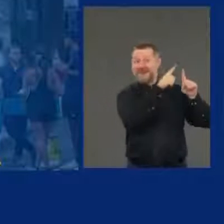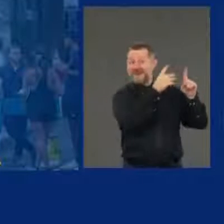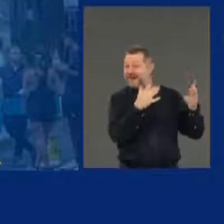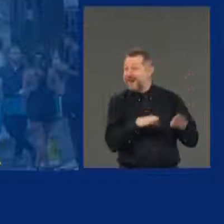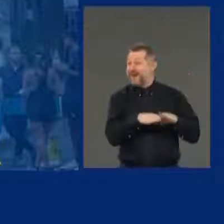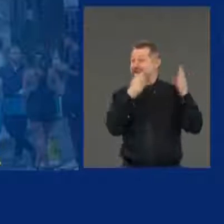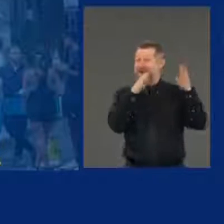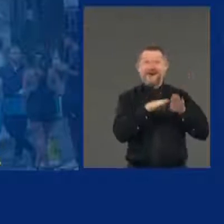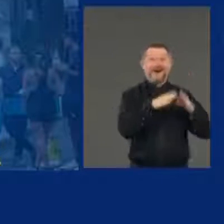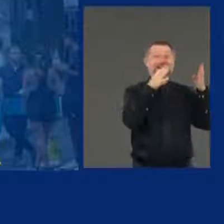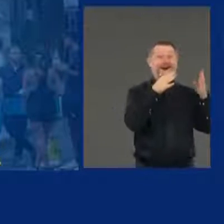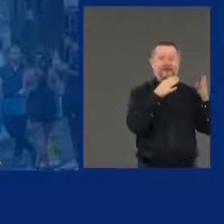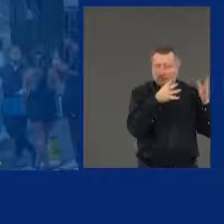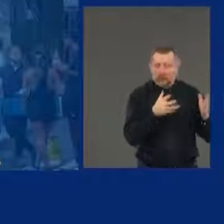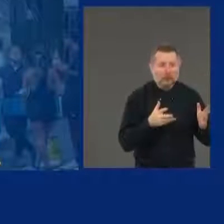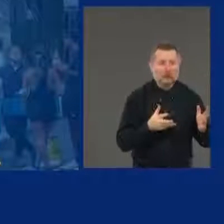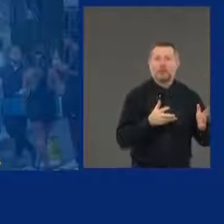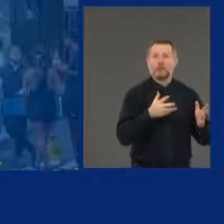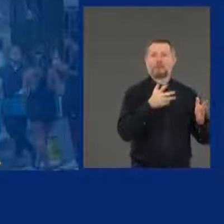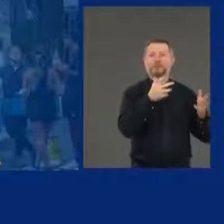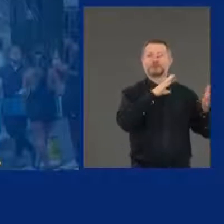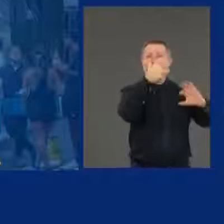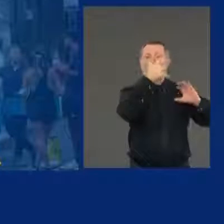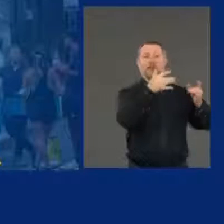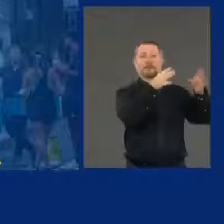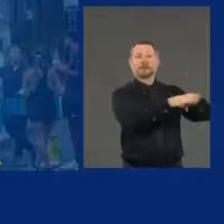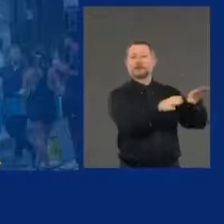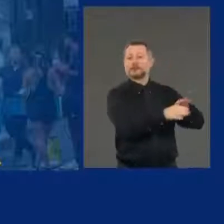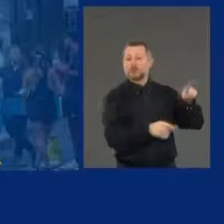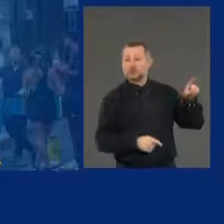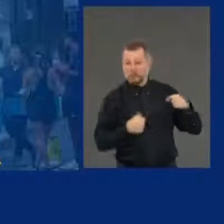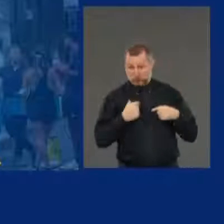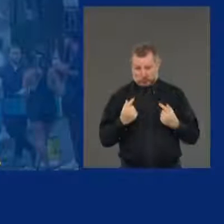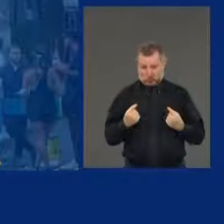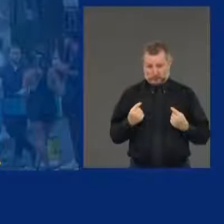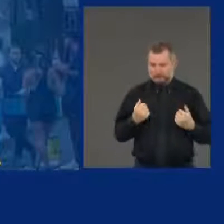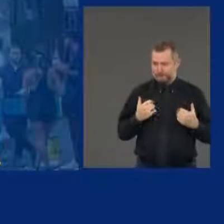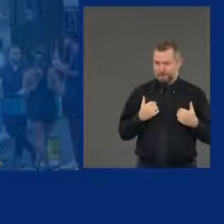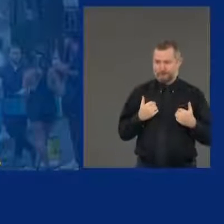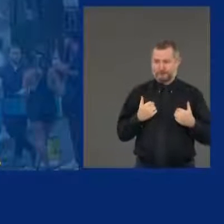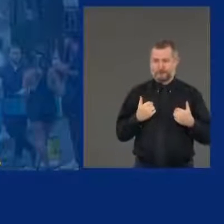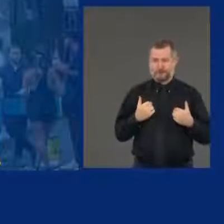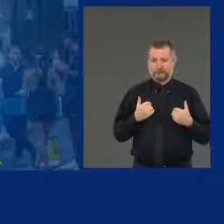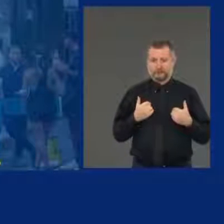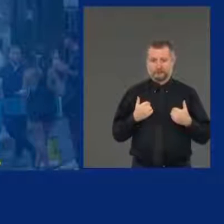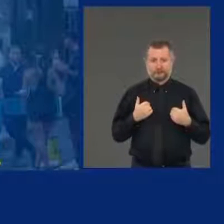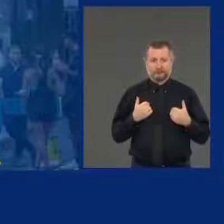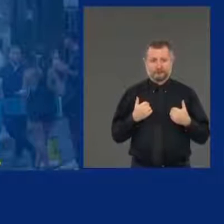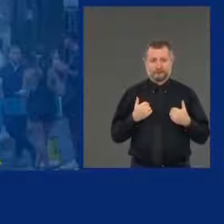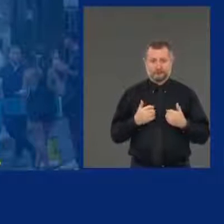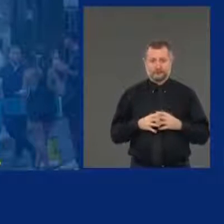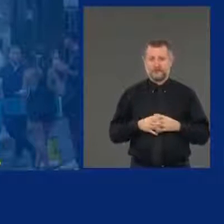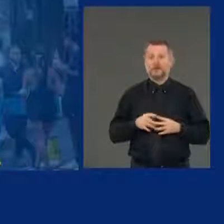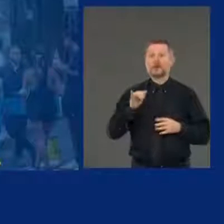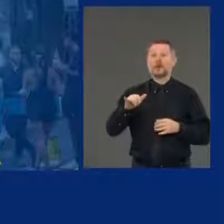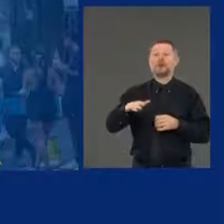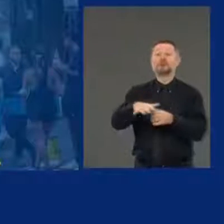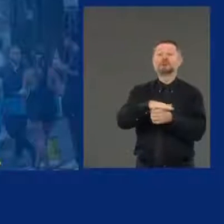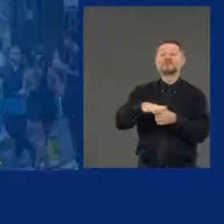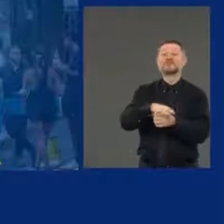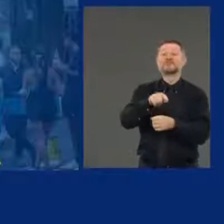statewide position, I'll tell you what I'm going to do. I'm going to reverse it in those